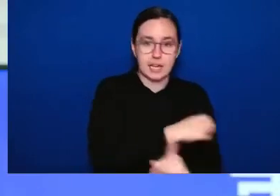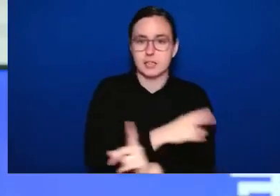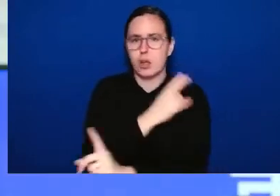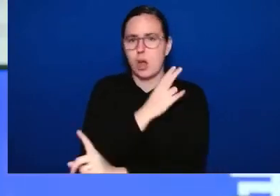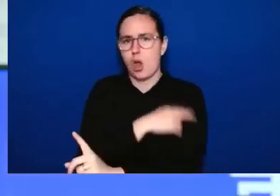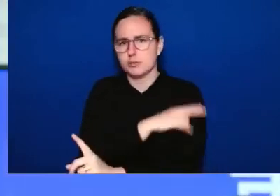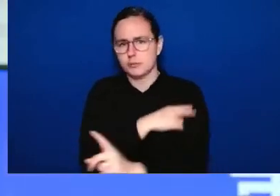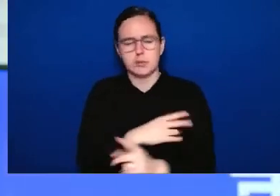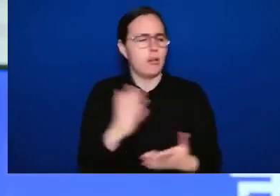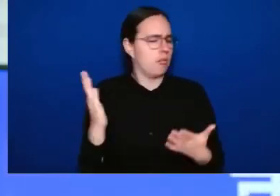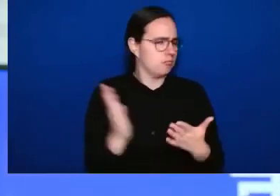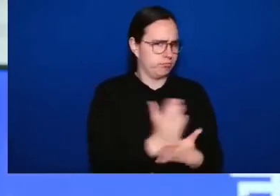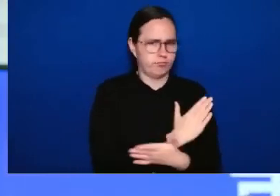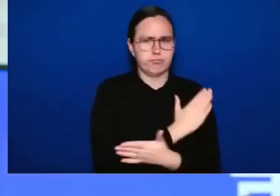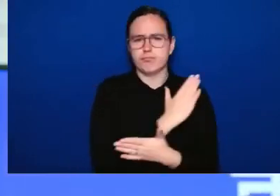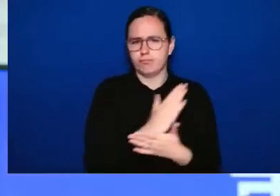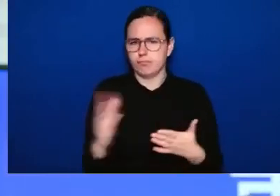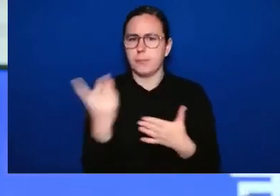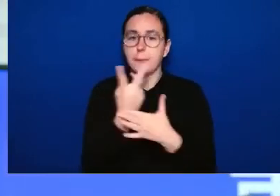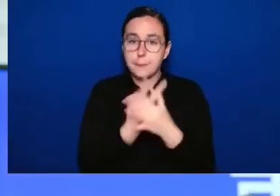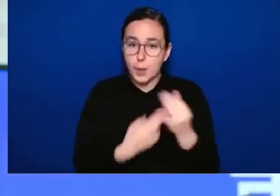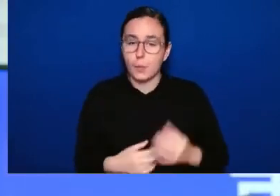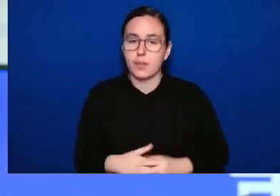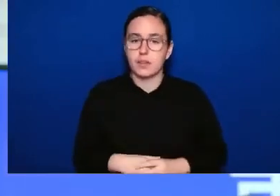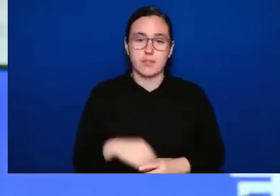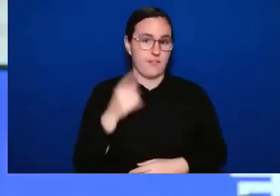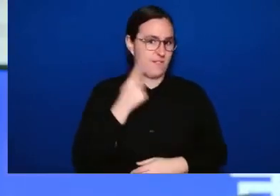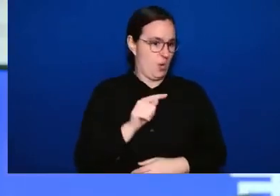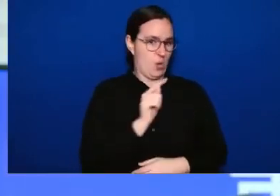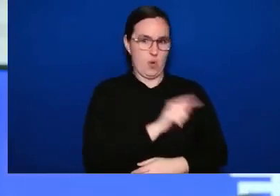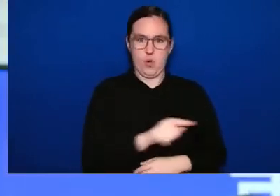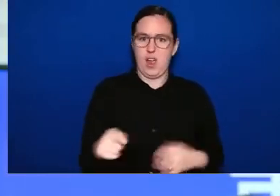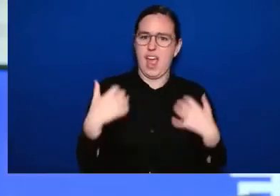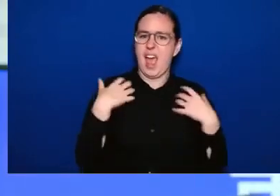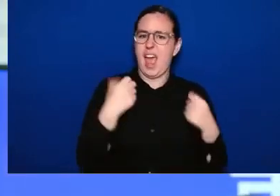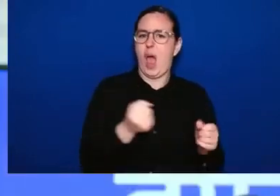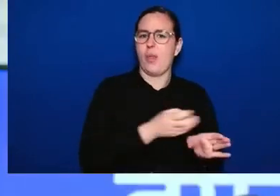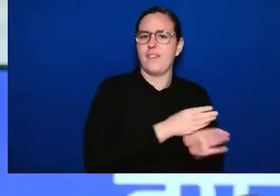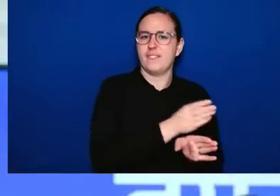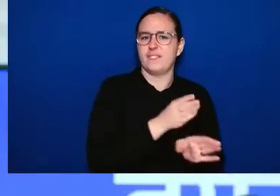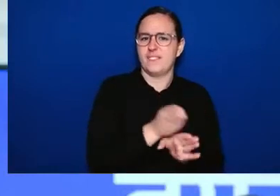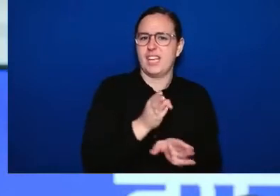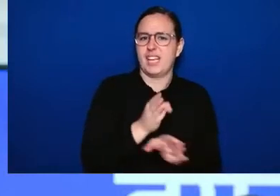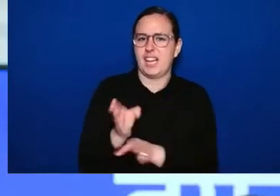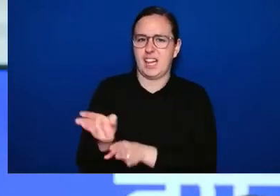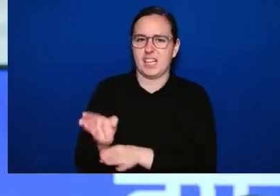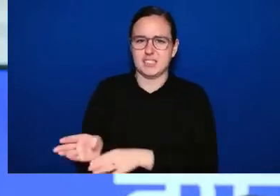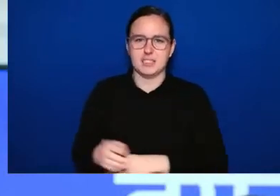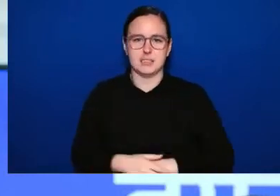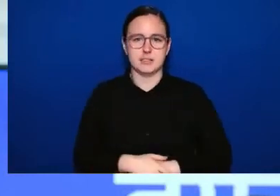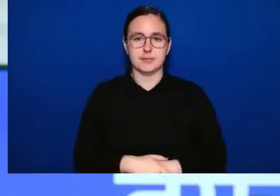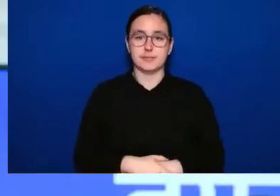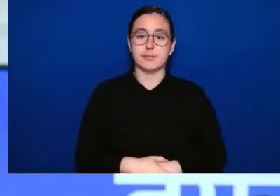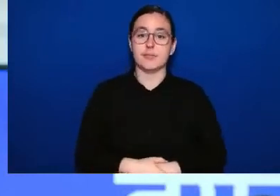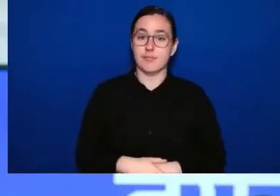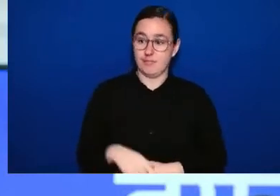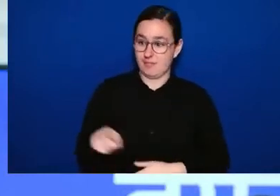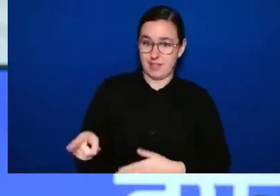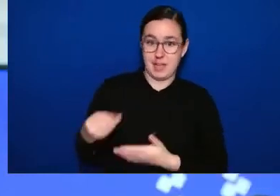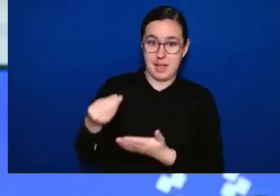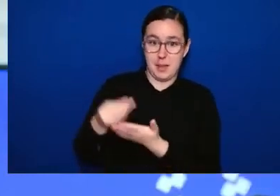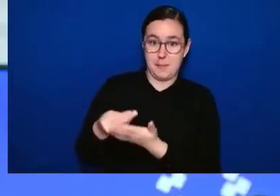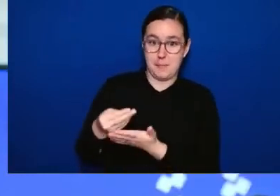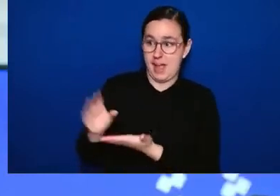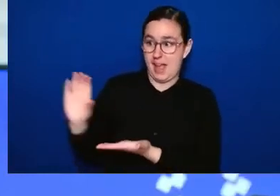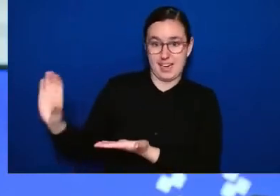funding model to encourage more family doctors to practice in our province. While many are challenged to find a family doctor, we